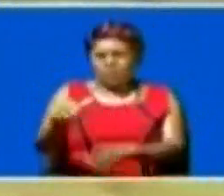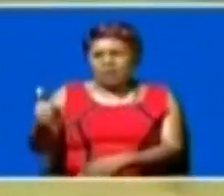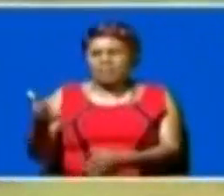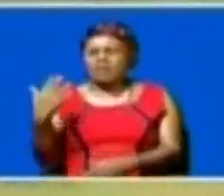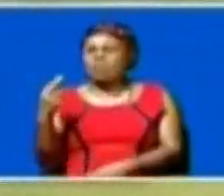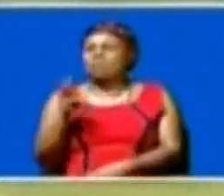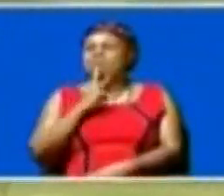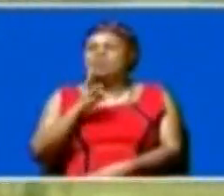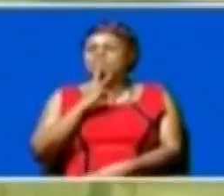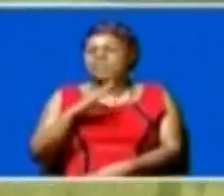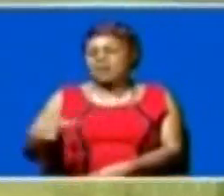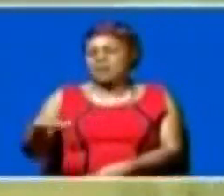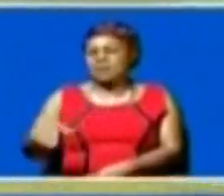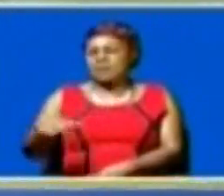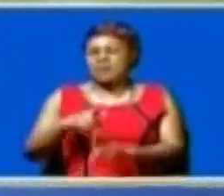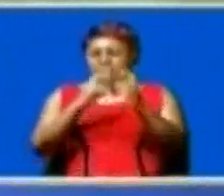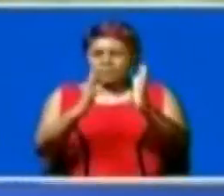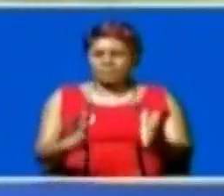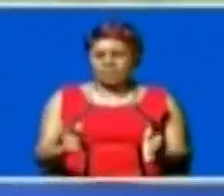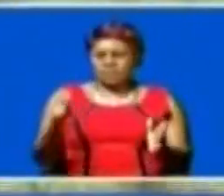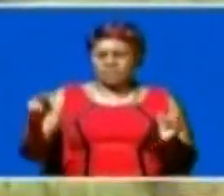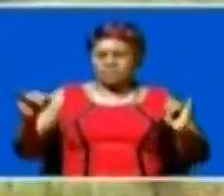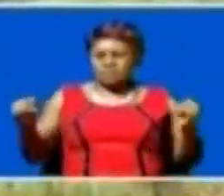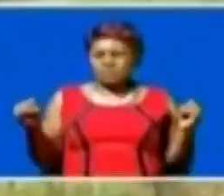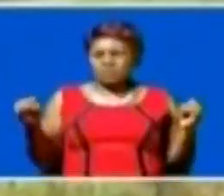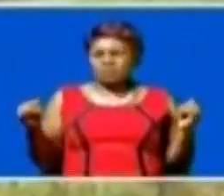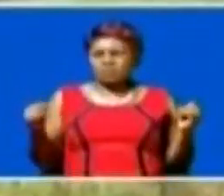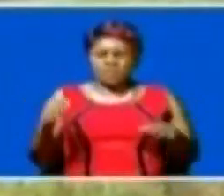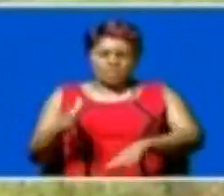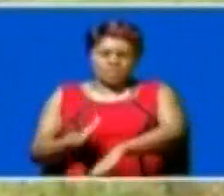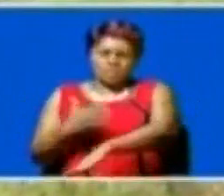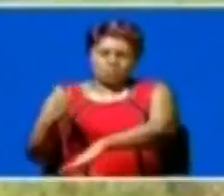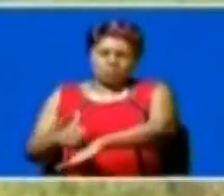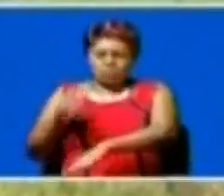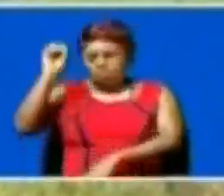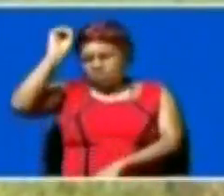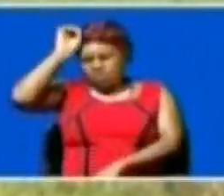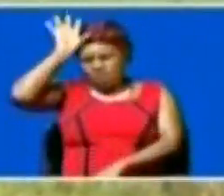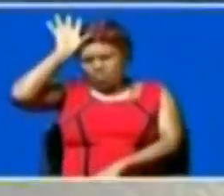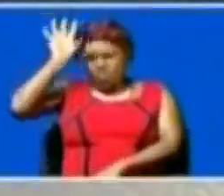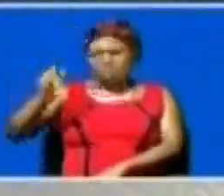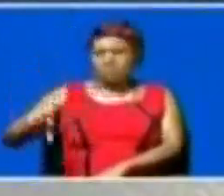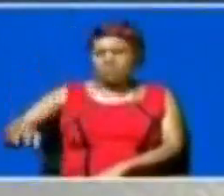water bodies? Mark Namaswa, KTN News, Kikuyu, Kiambu County.